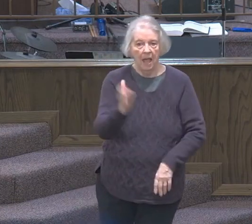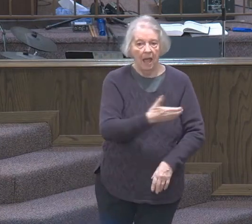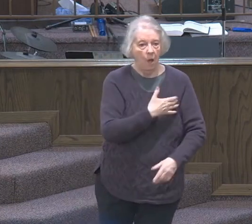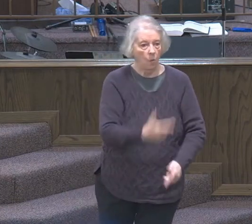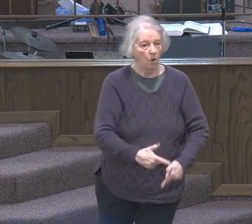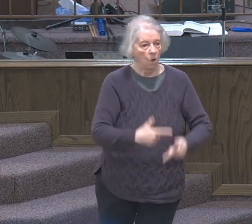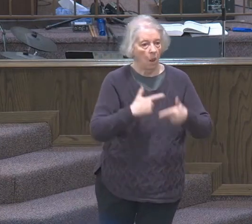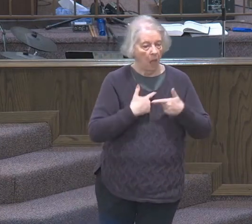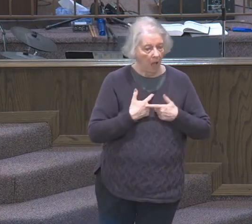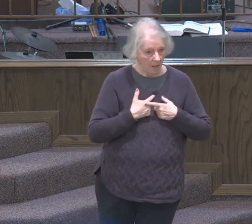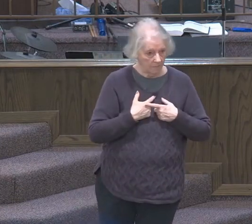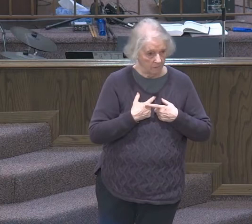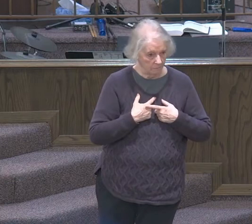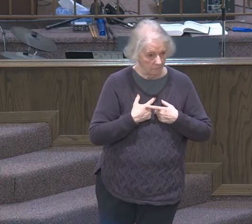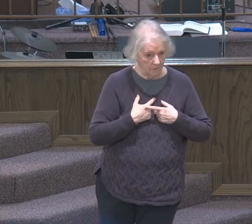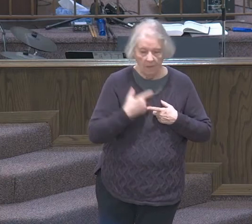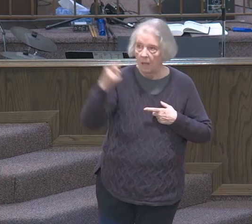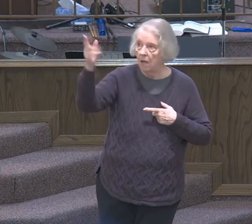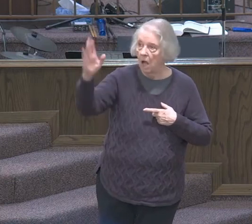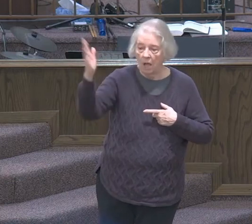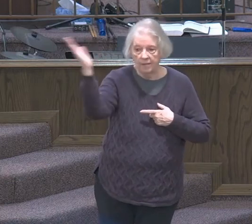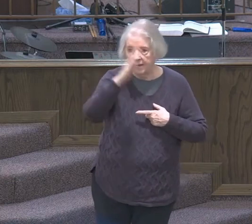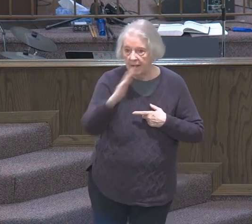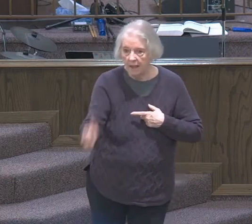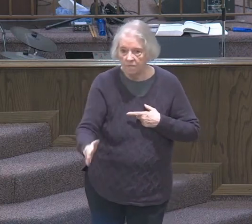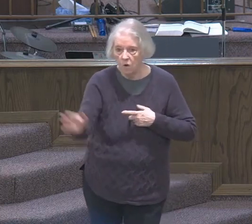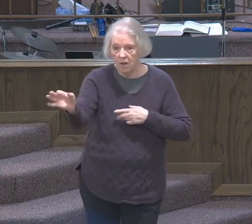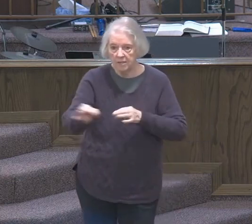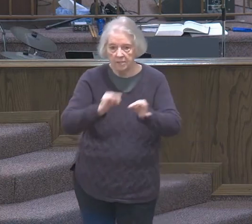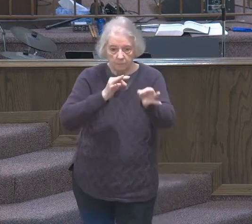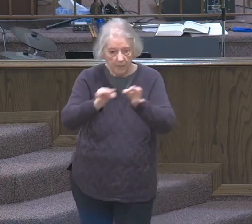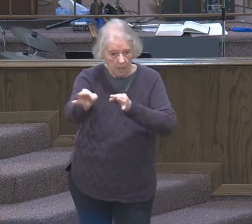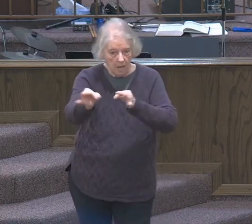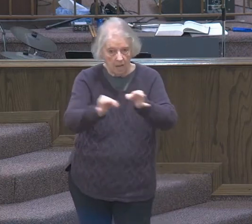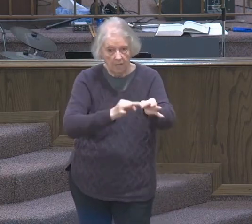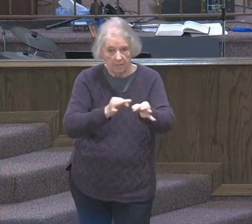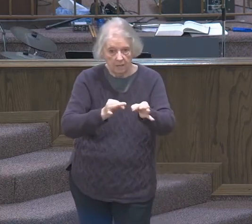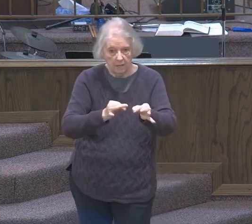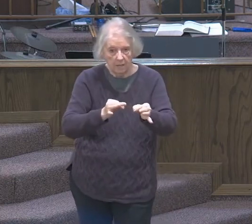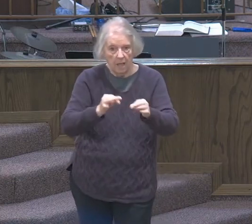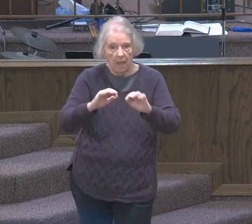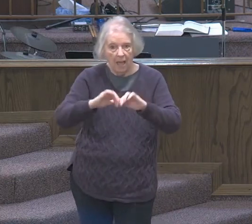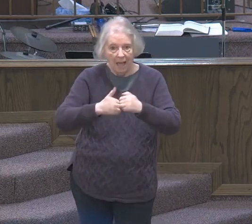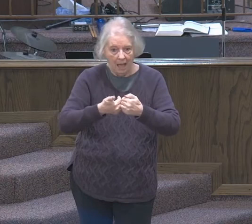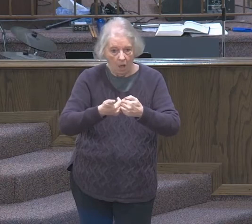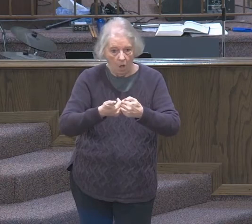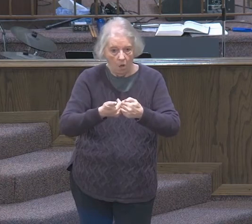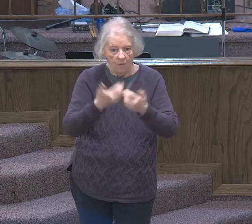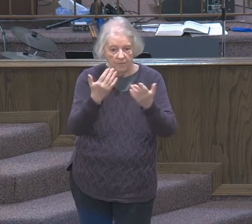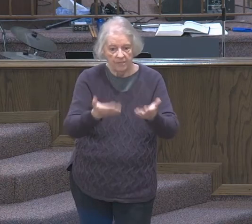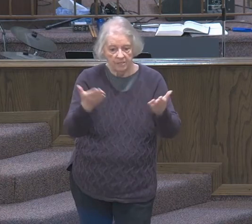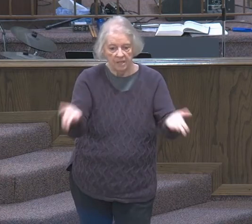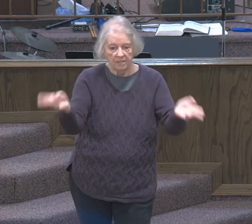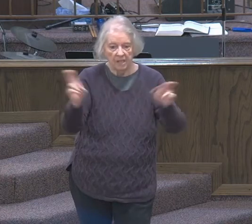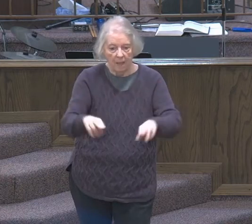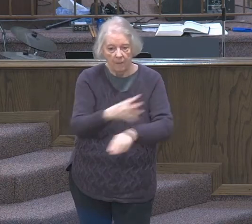Throughout the entire journey that Job took with God, he never gave up on